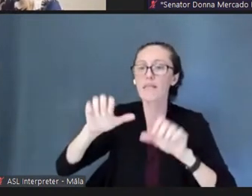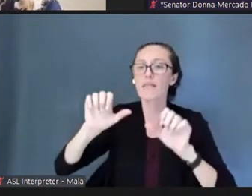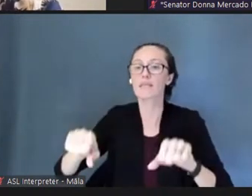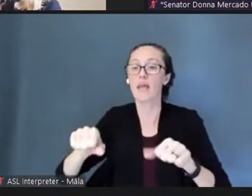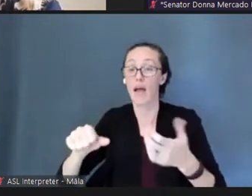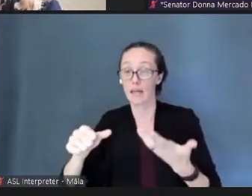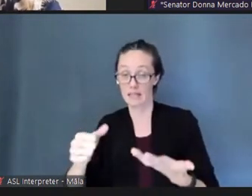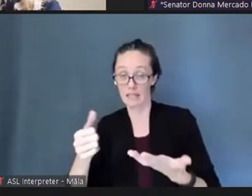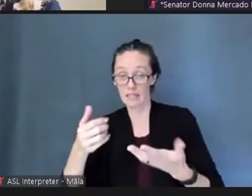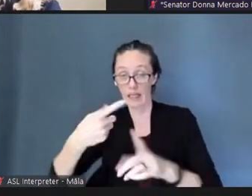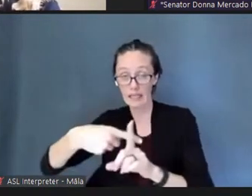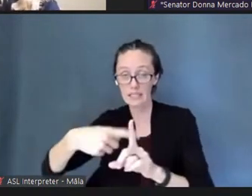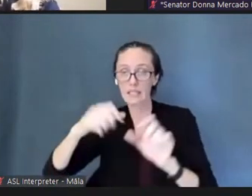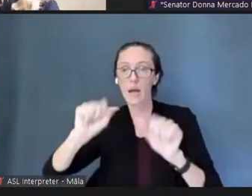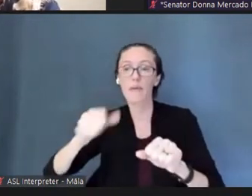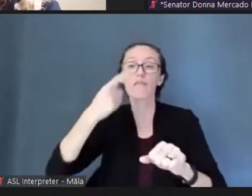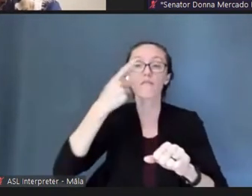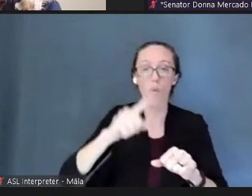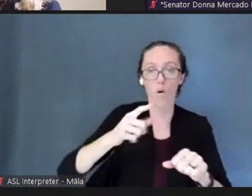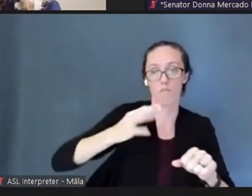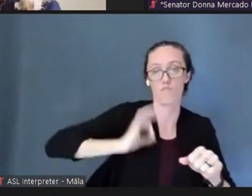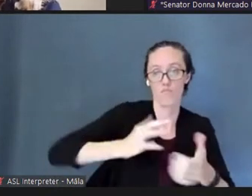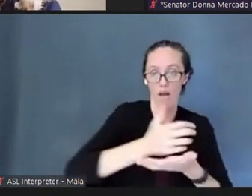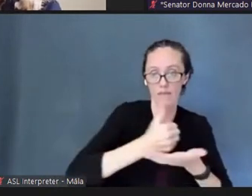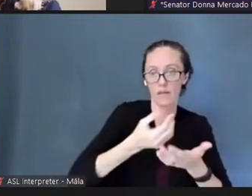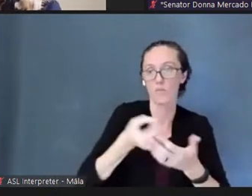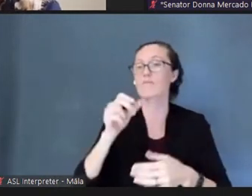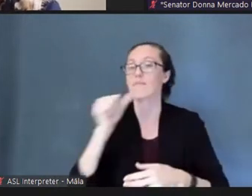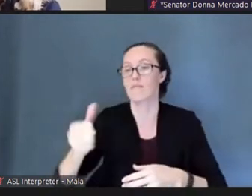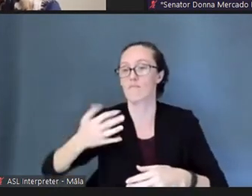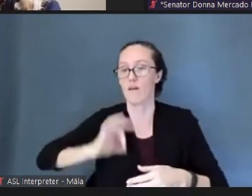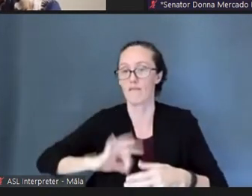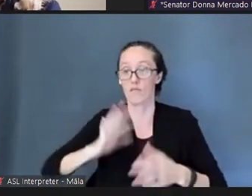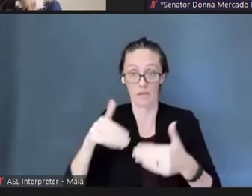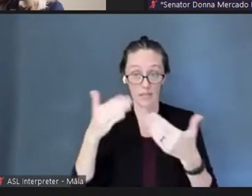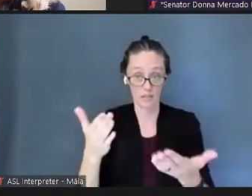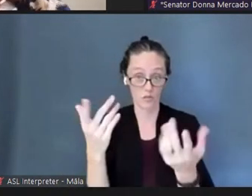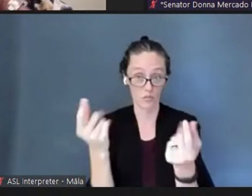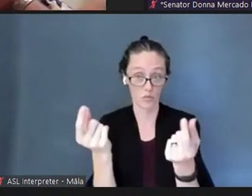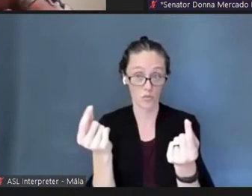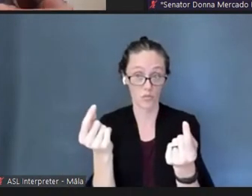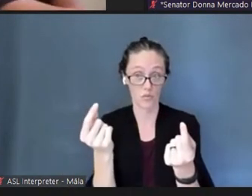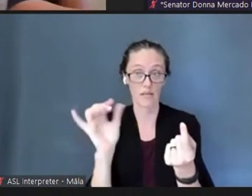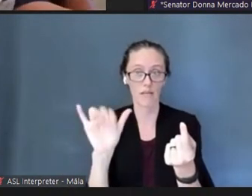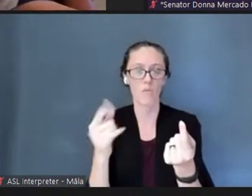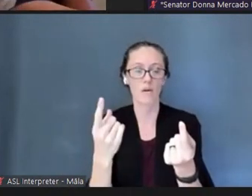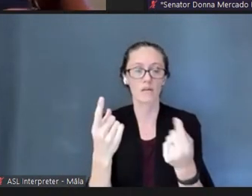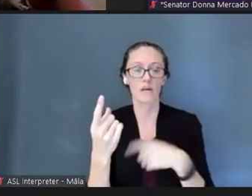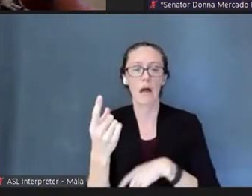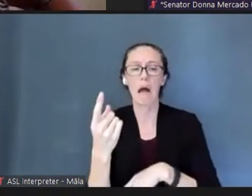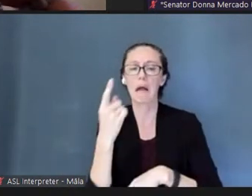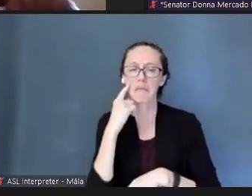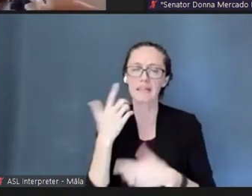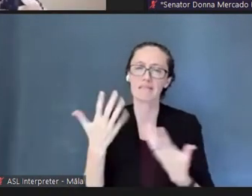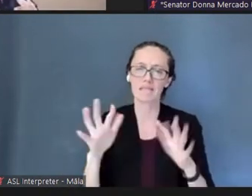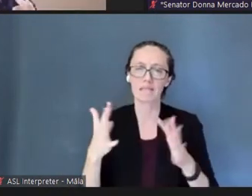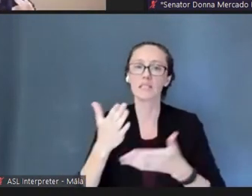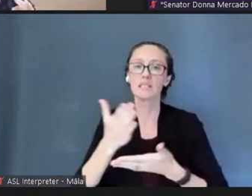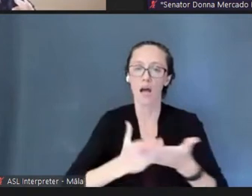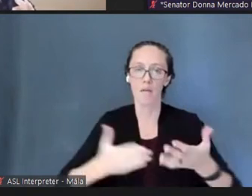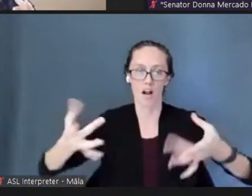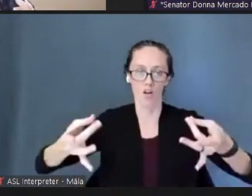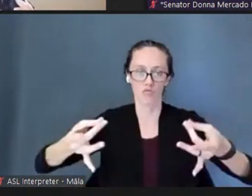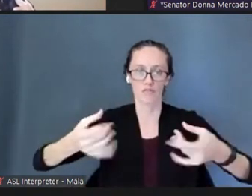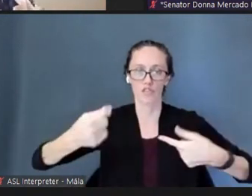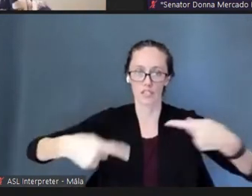profit or for nonprofit. Recommendation on this one is to I think it's fair to say there's some controversy involved